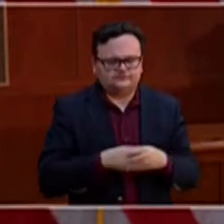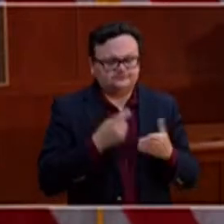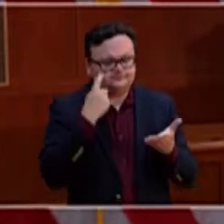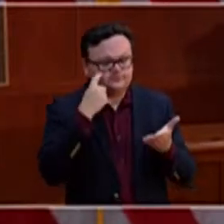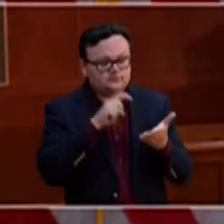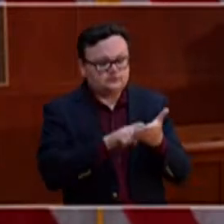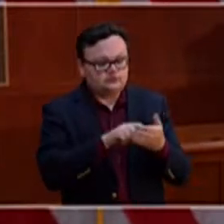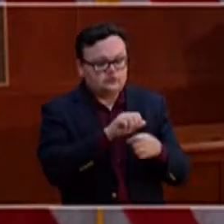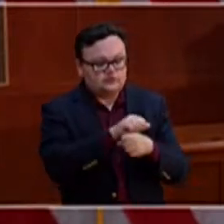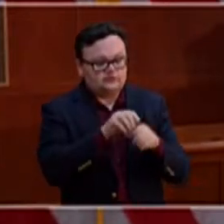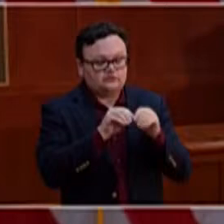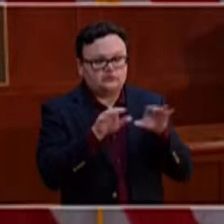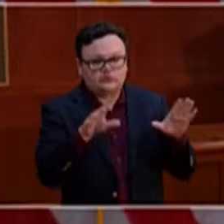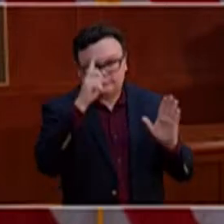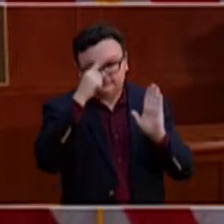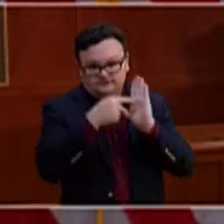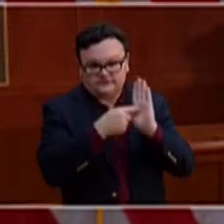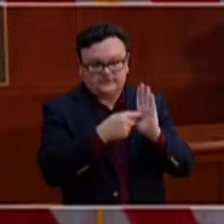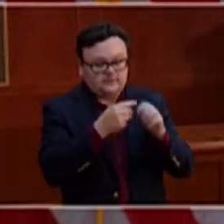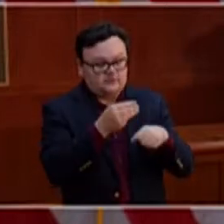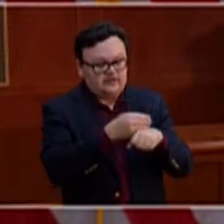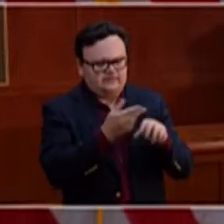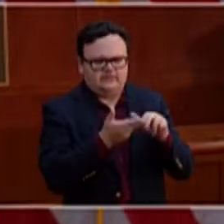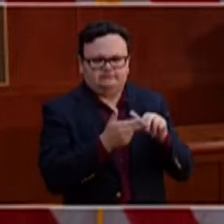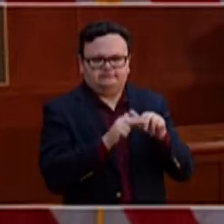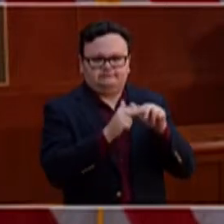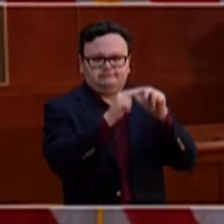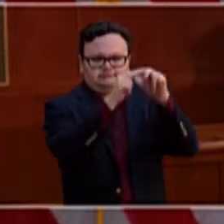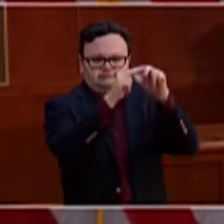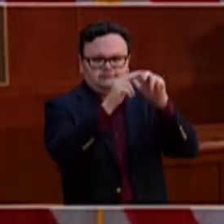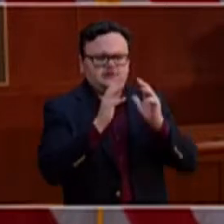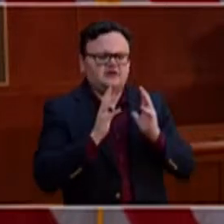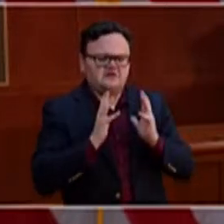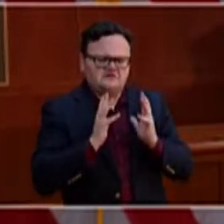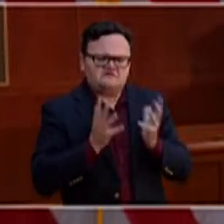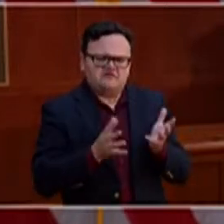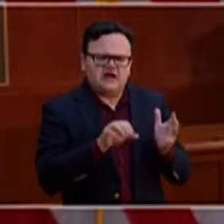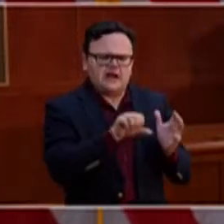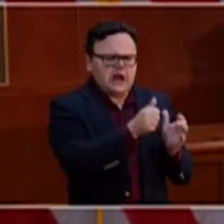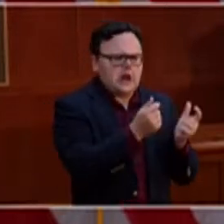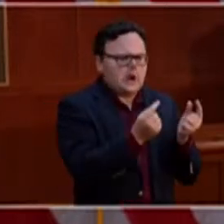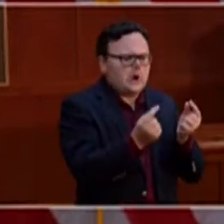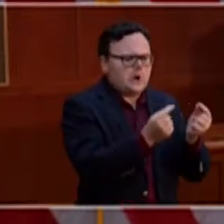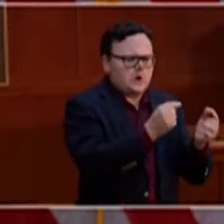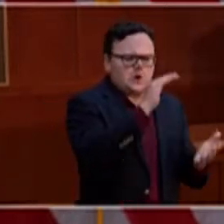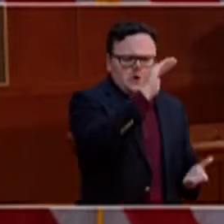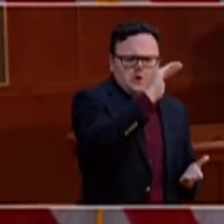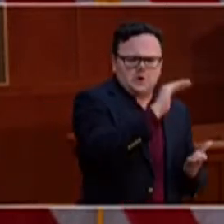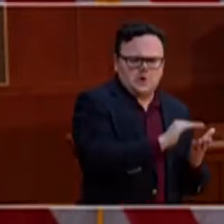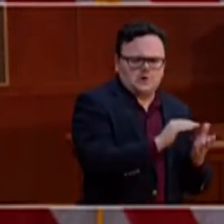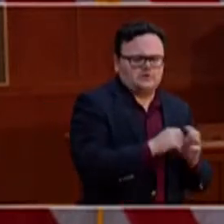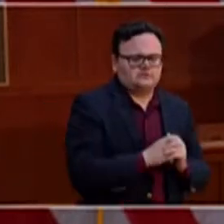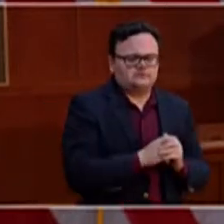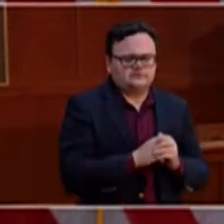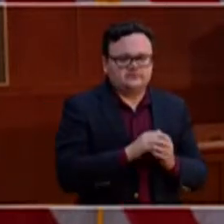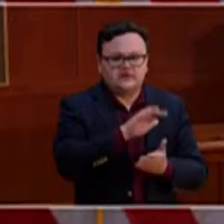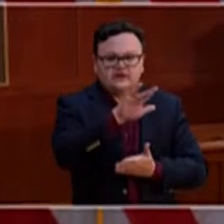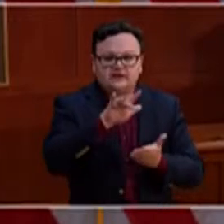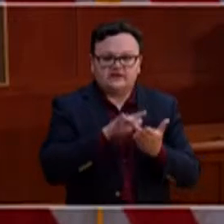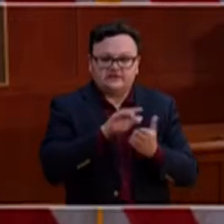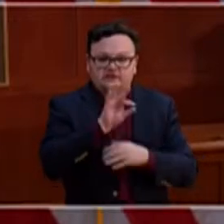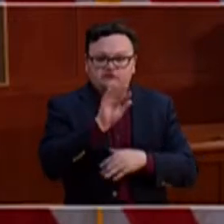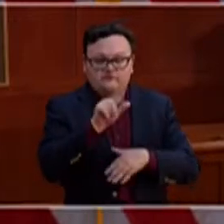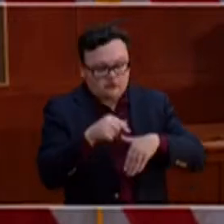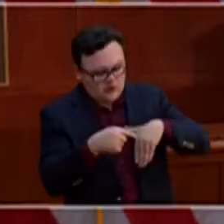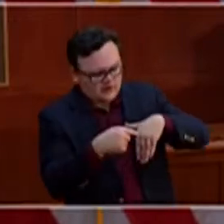they saw in Jackson and Miami, then they dial back some of the other things. If you're in Central Florida, they've been able to have a